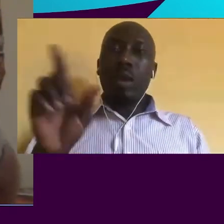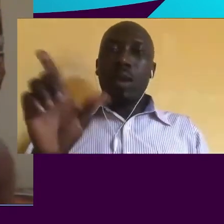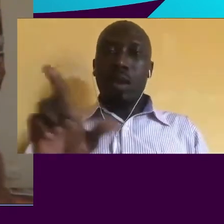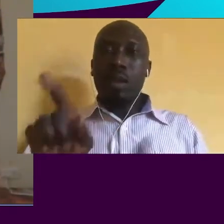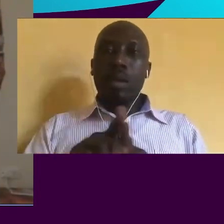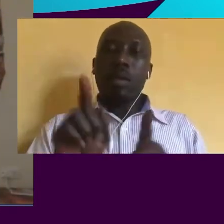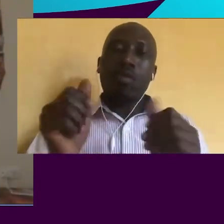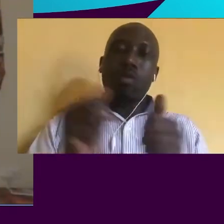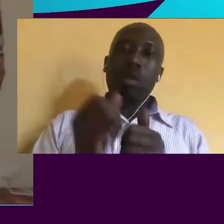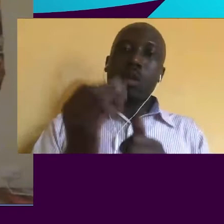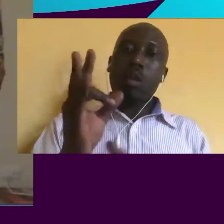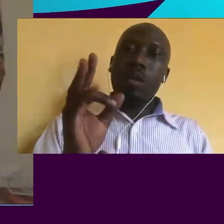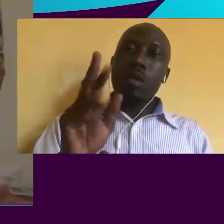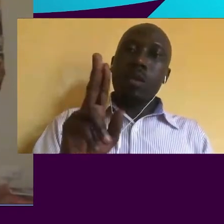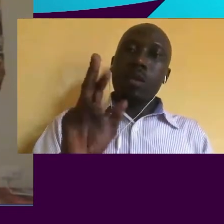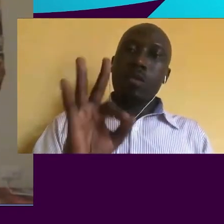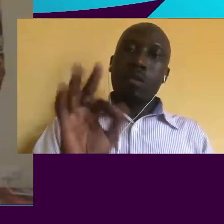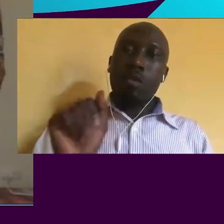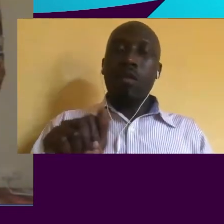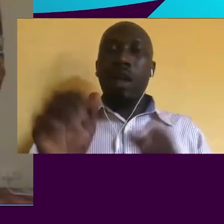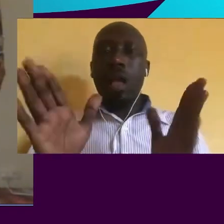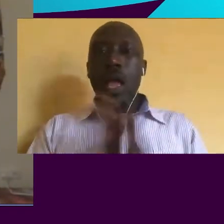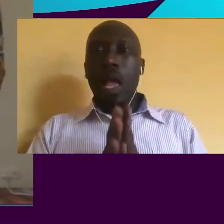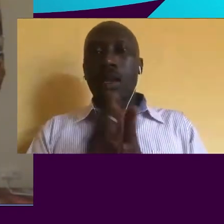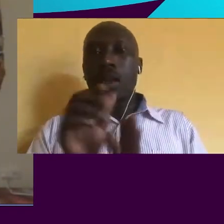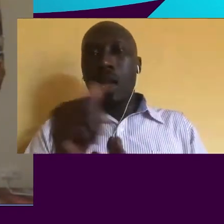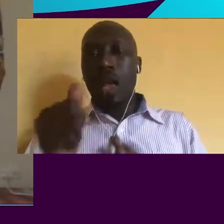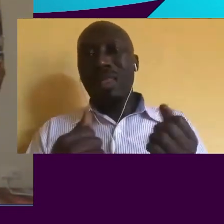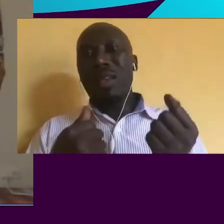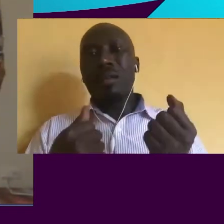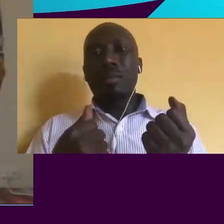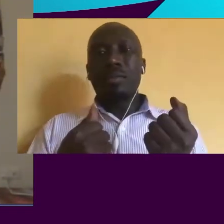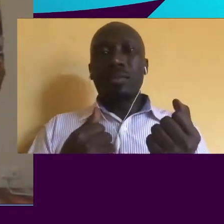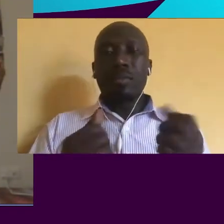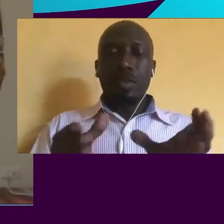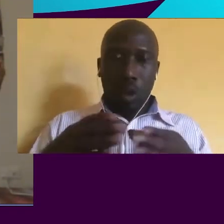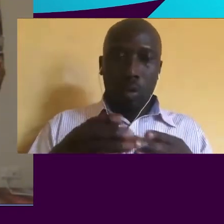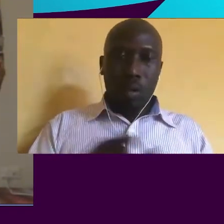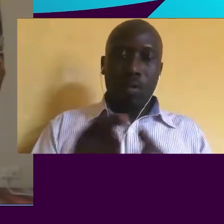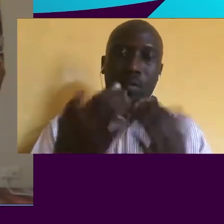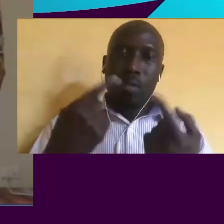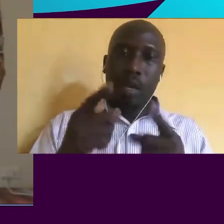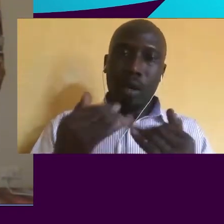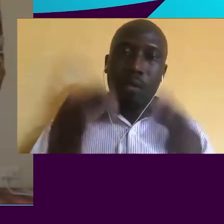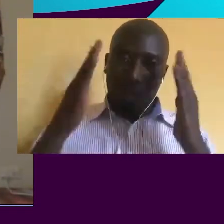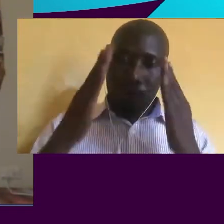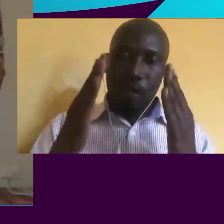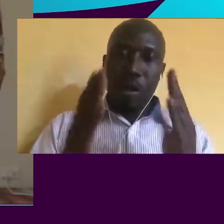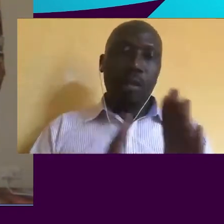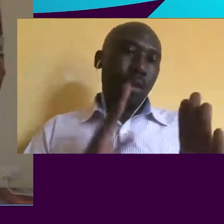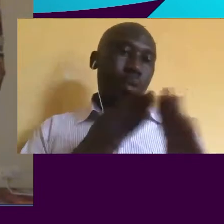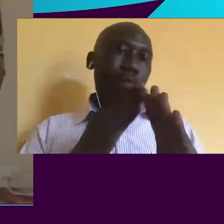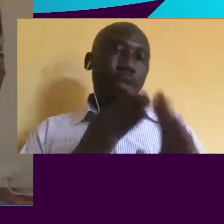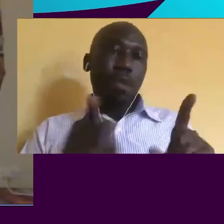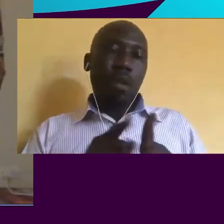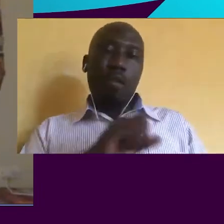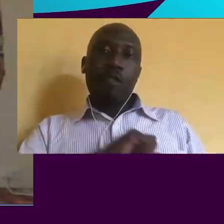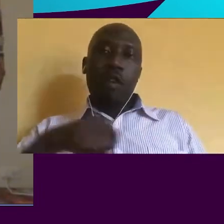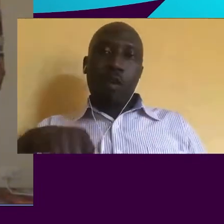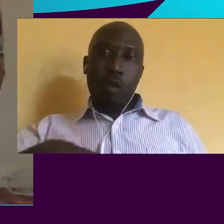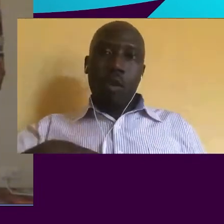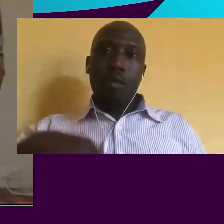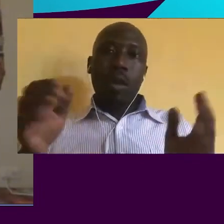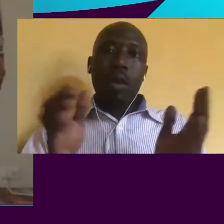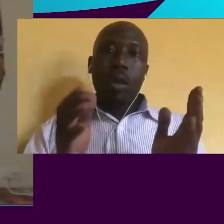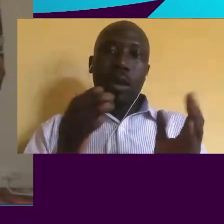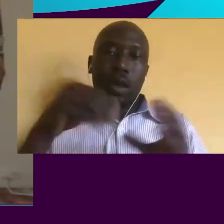Foundation. And this summit is going to be focused specifically for women. And